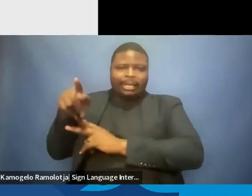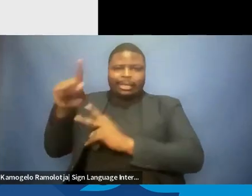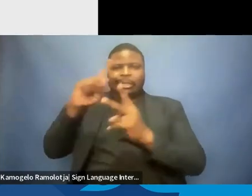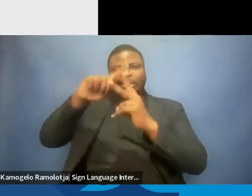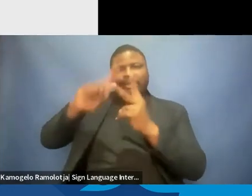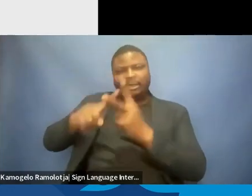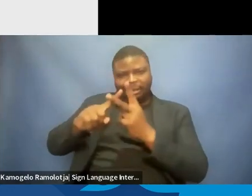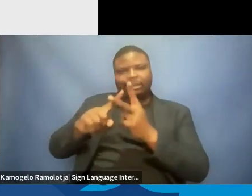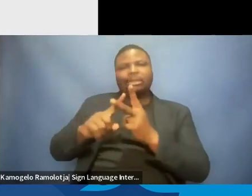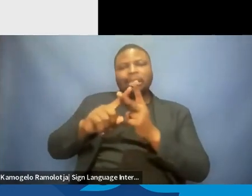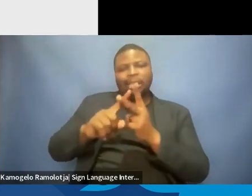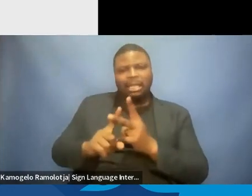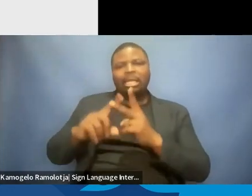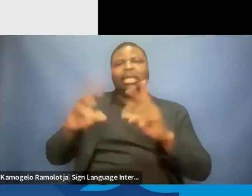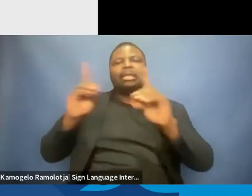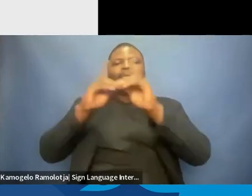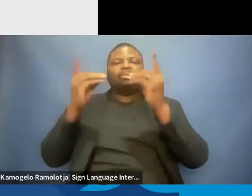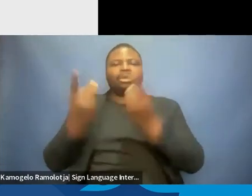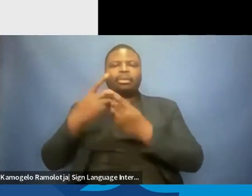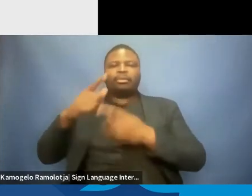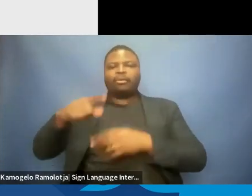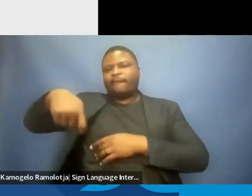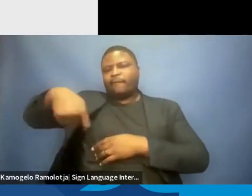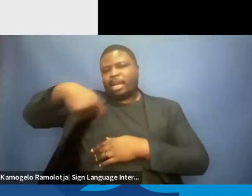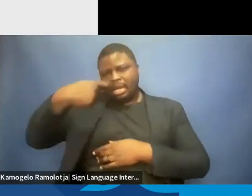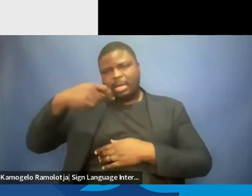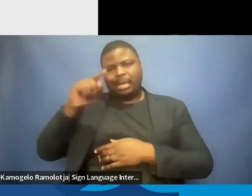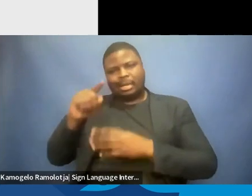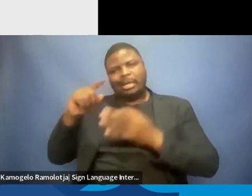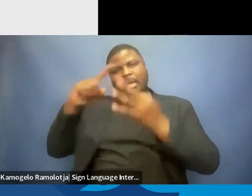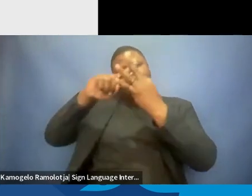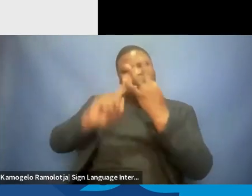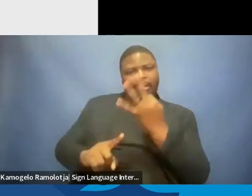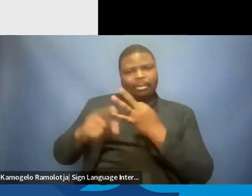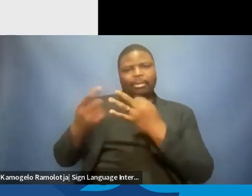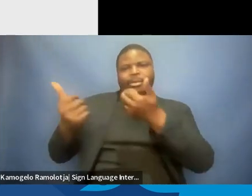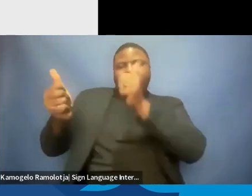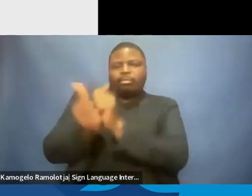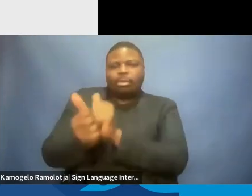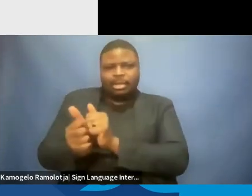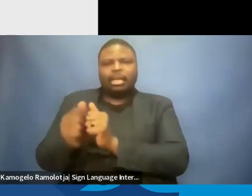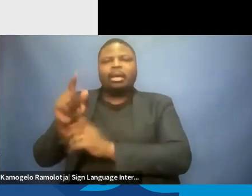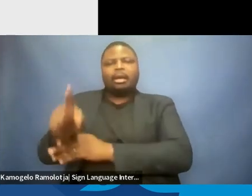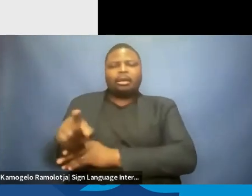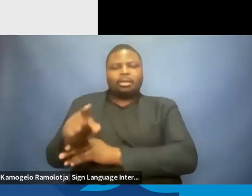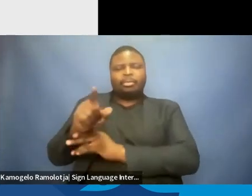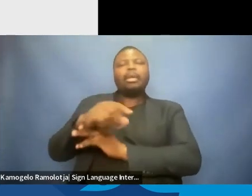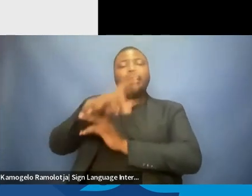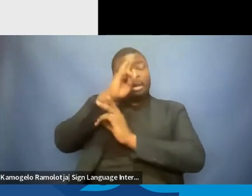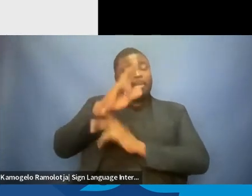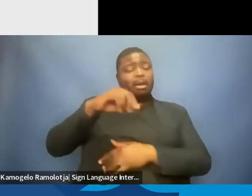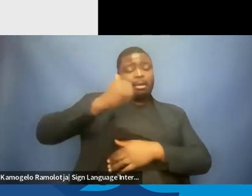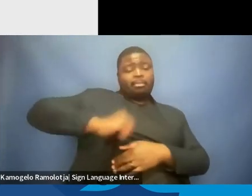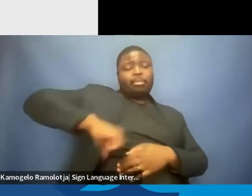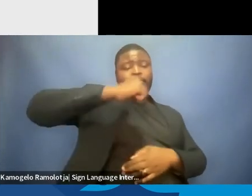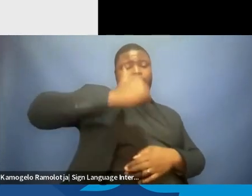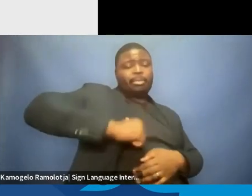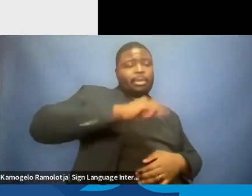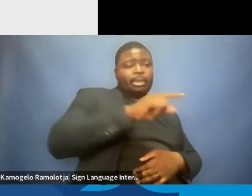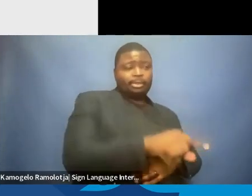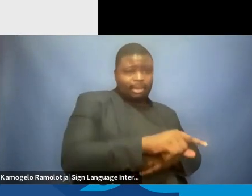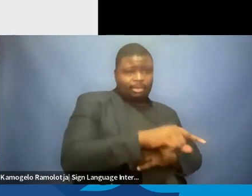the Department of Family Medicine. This is an important collaboration because it is a service delivery